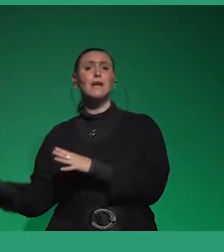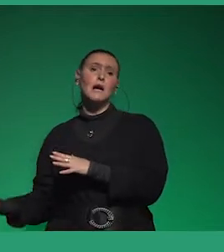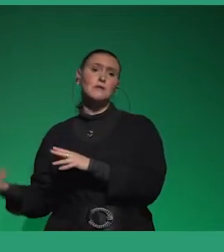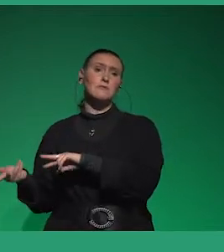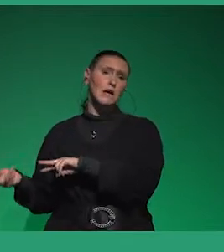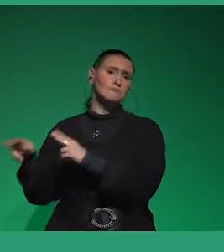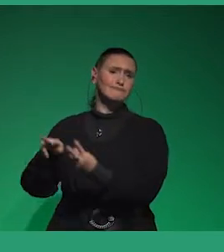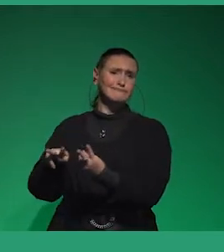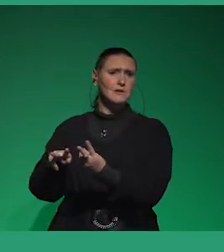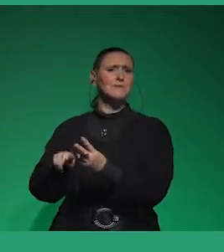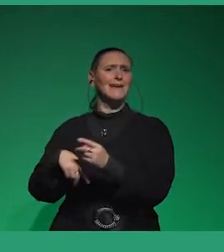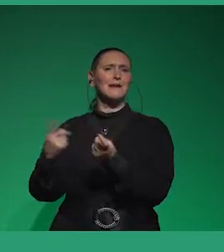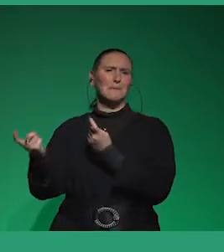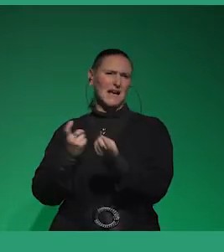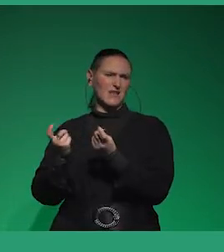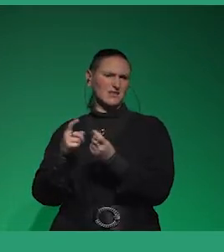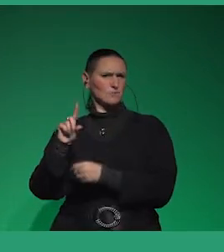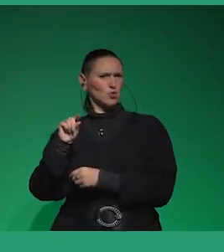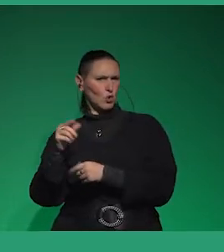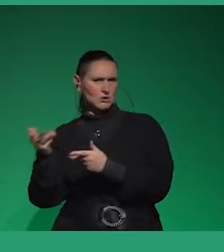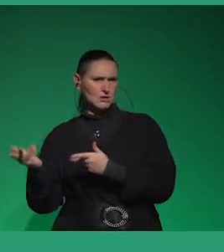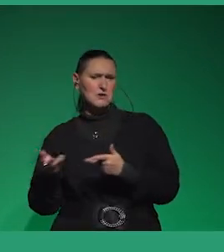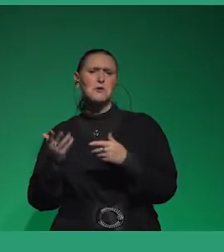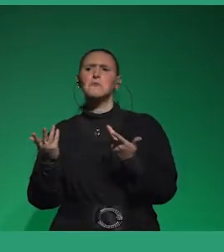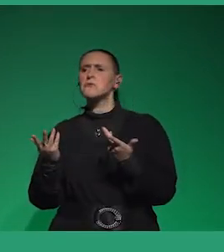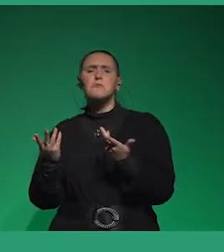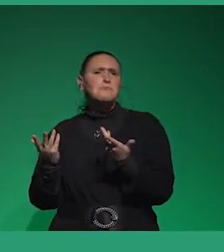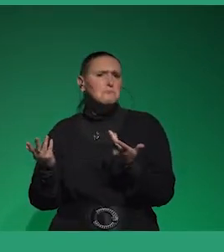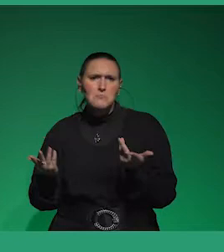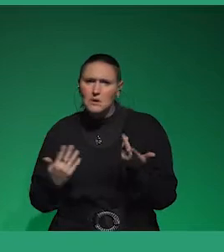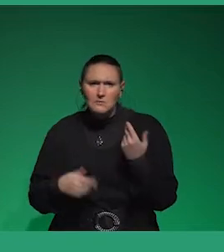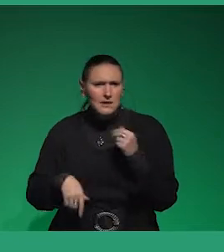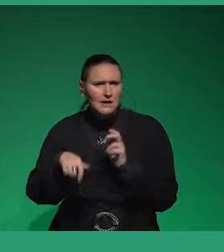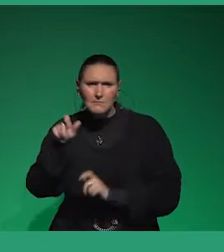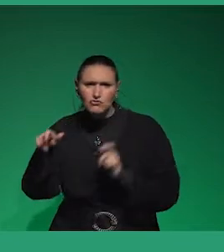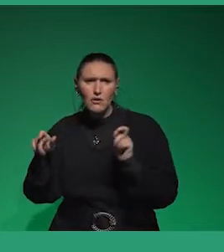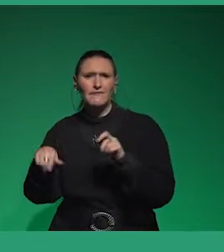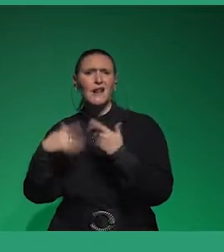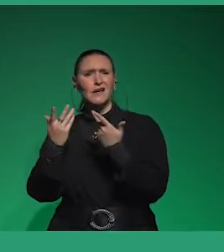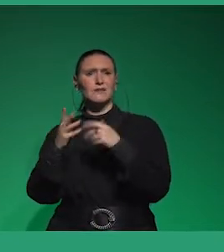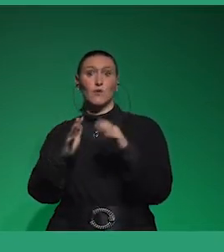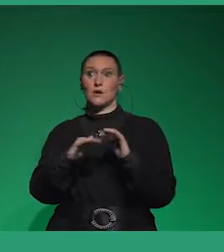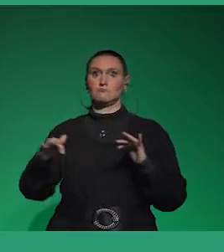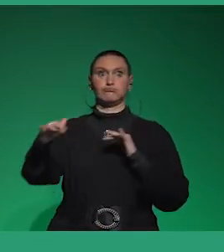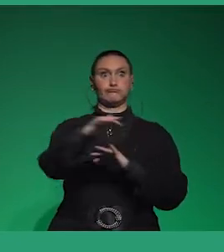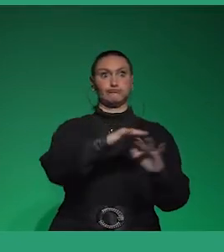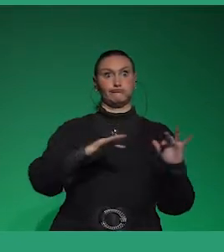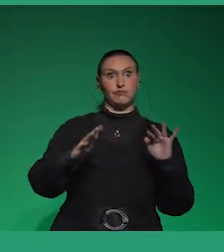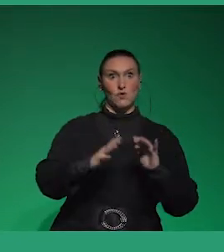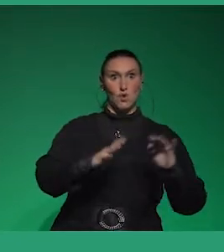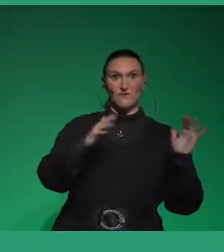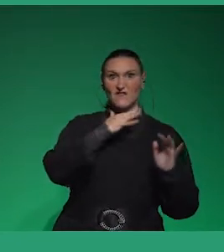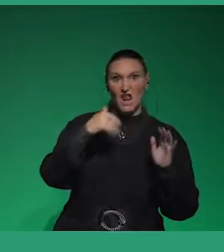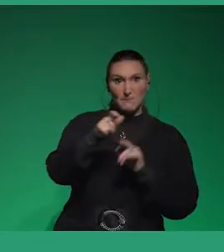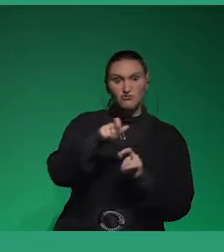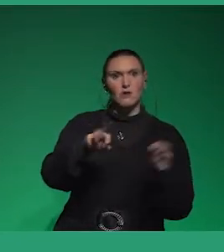transmigrants means that it is actually people that move from high populated area to less populated area within